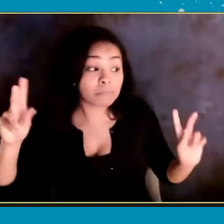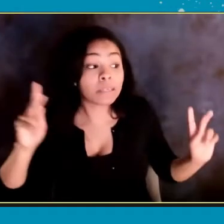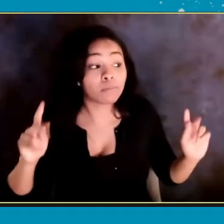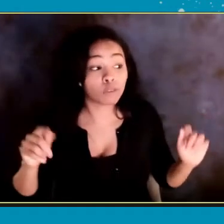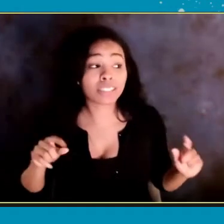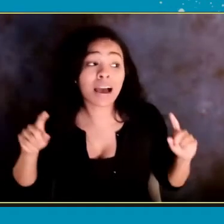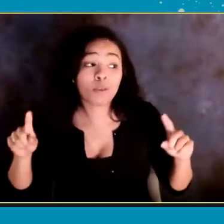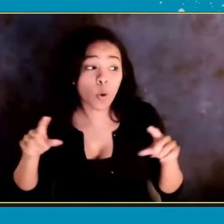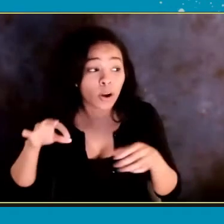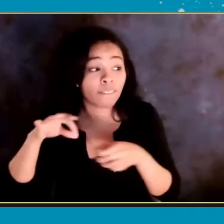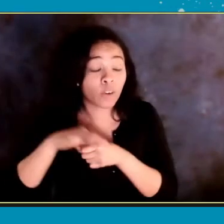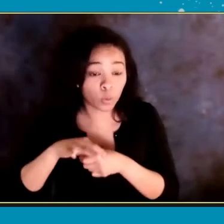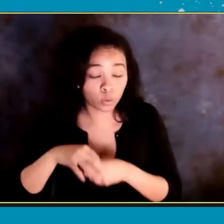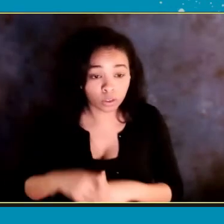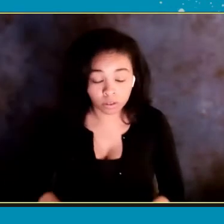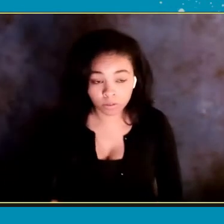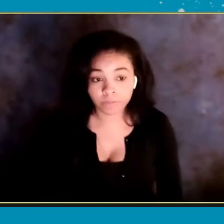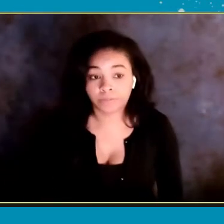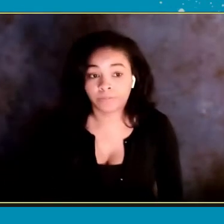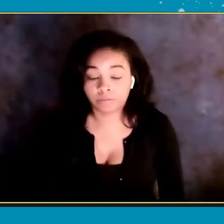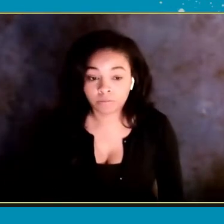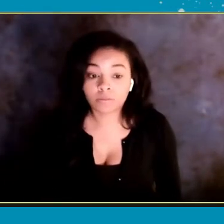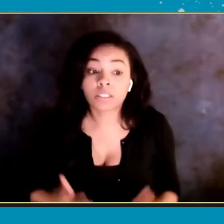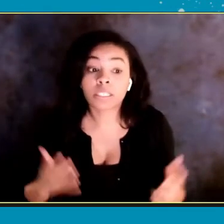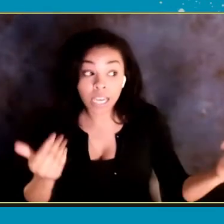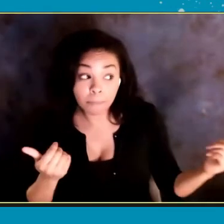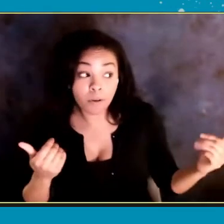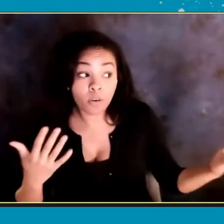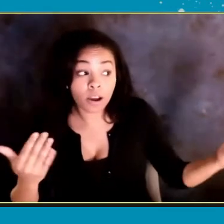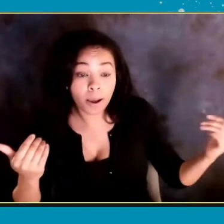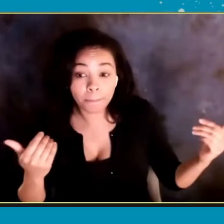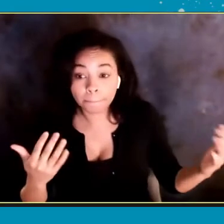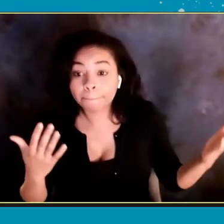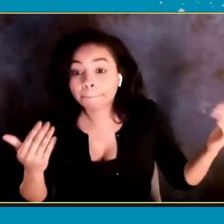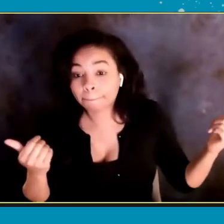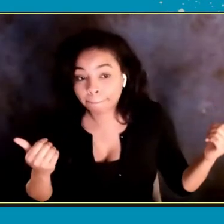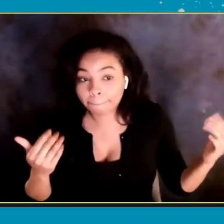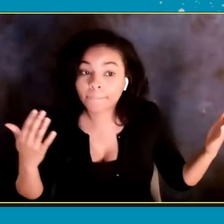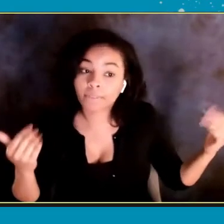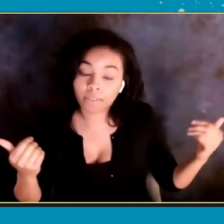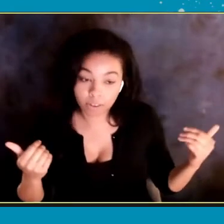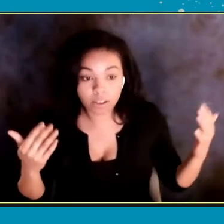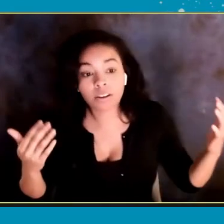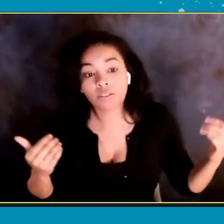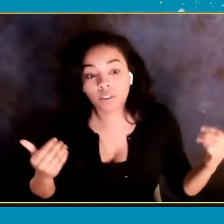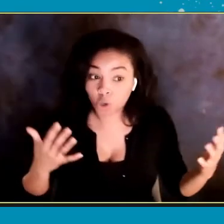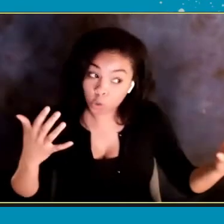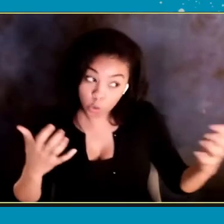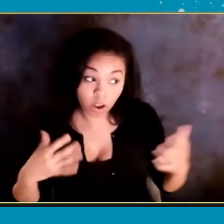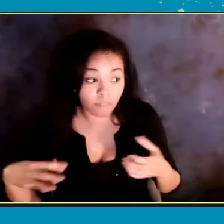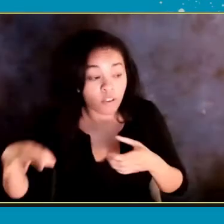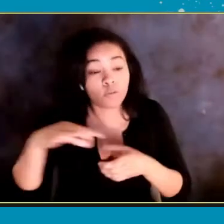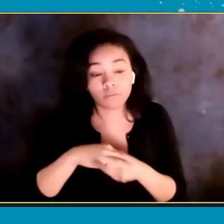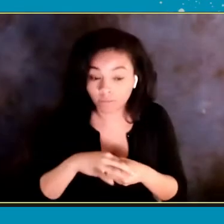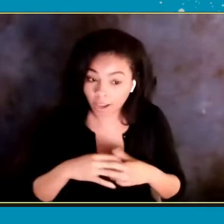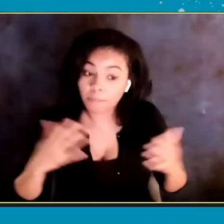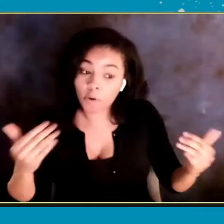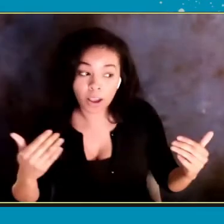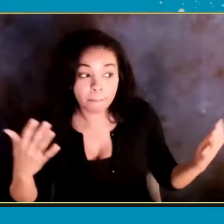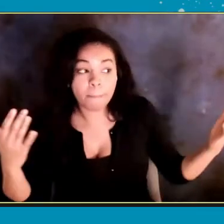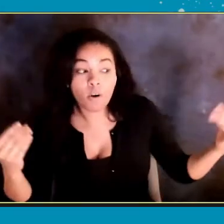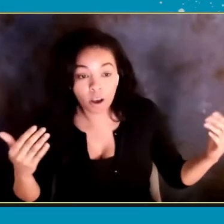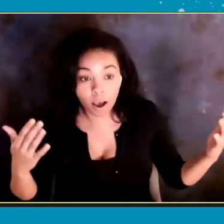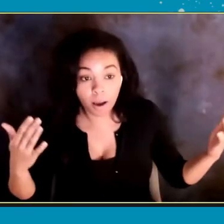vote. Come on, come on, come on. Don't you wanna vote? Come on, come